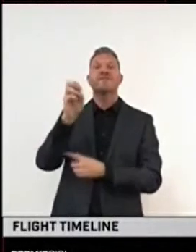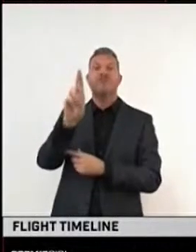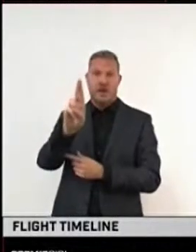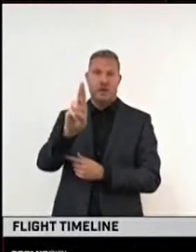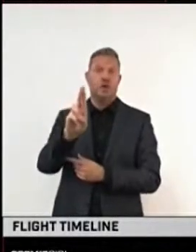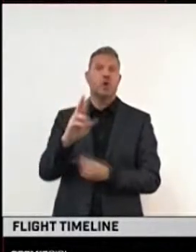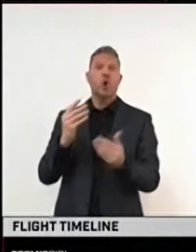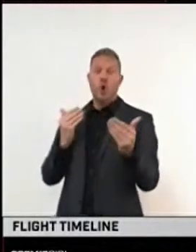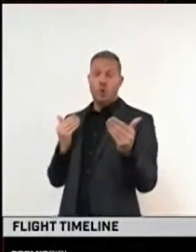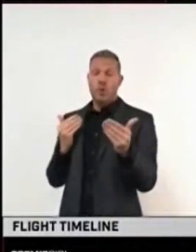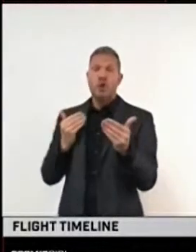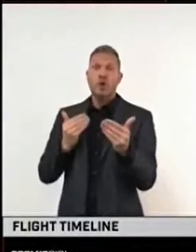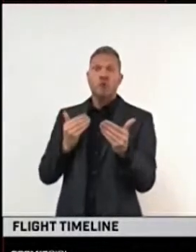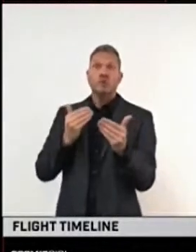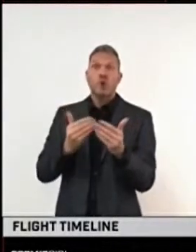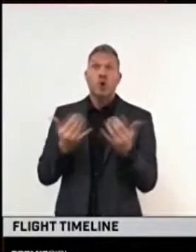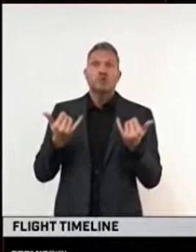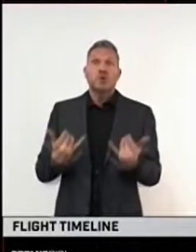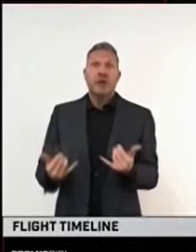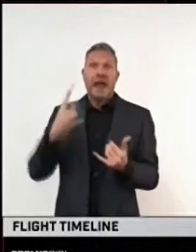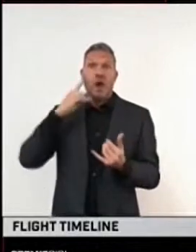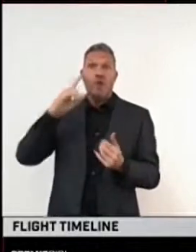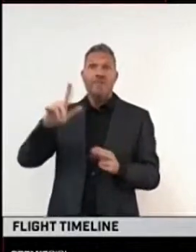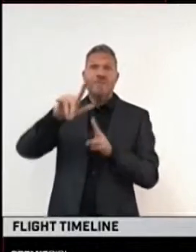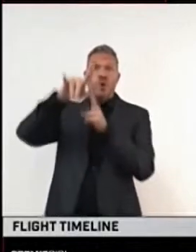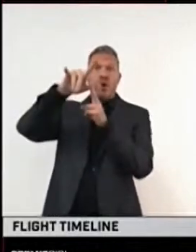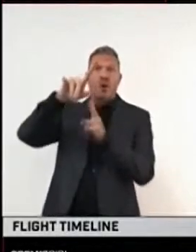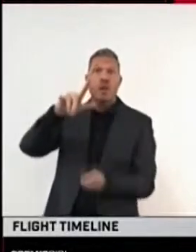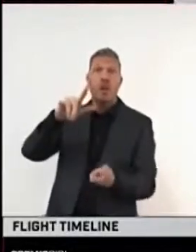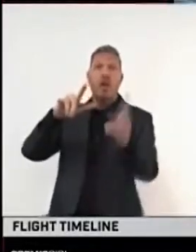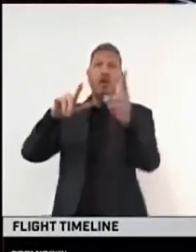Launcher One's drop time. Stick with us. We'll be back soon.